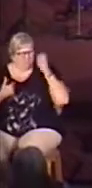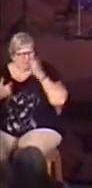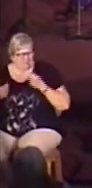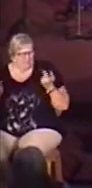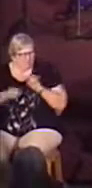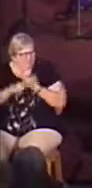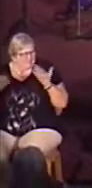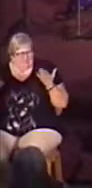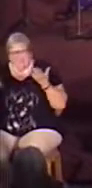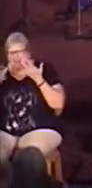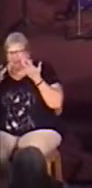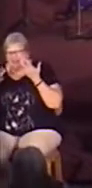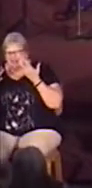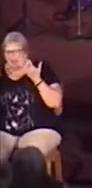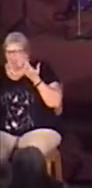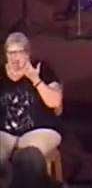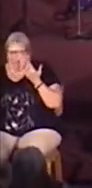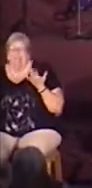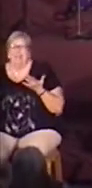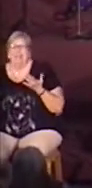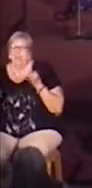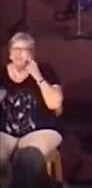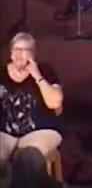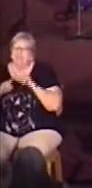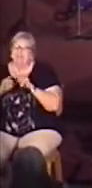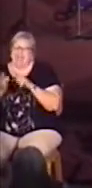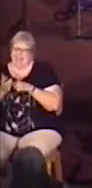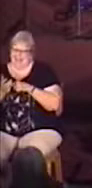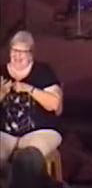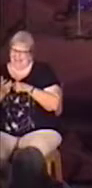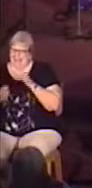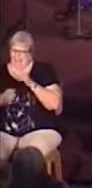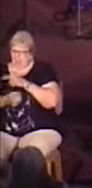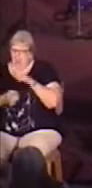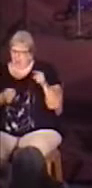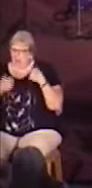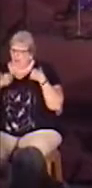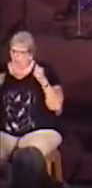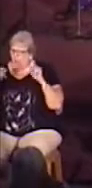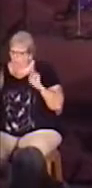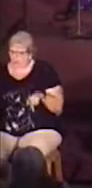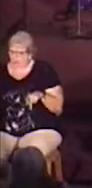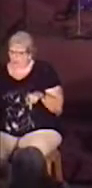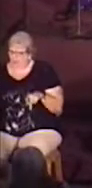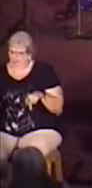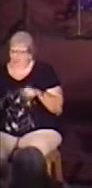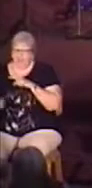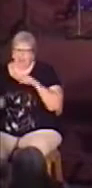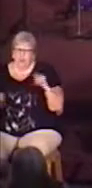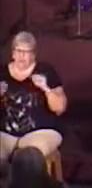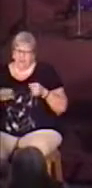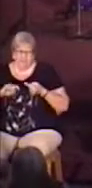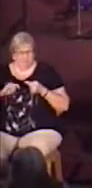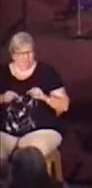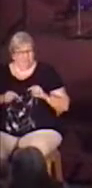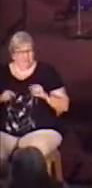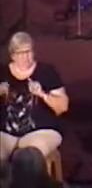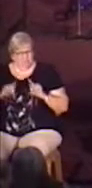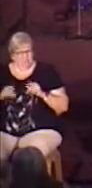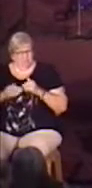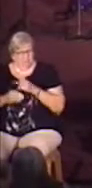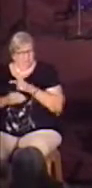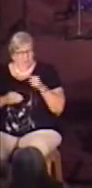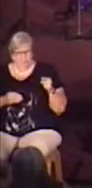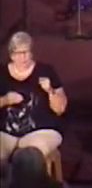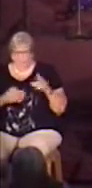joke. And so if you think of it like this, right, if you are a strong person, you can hurt people around you.